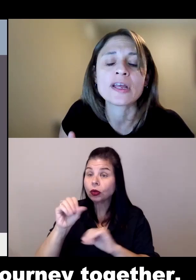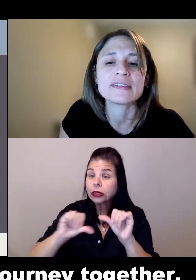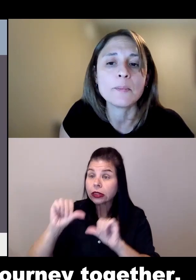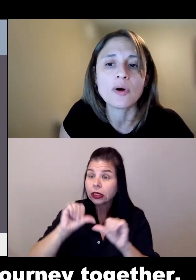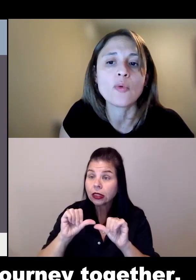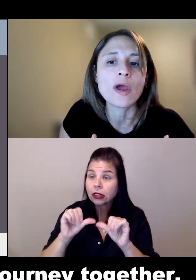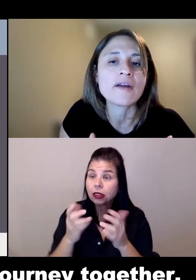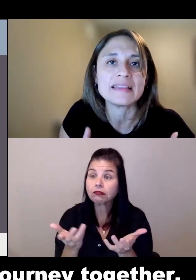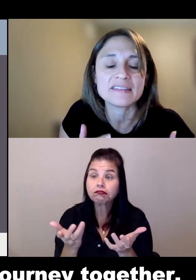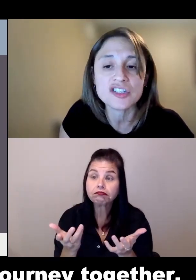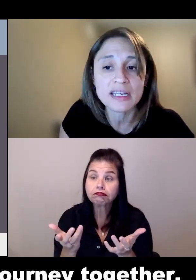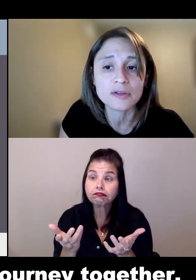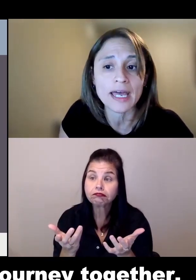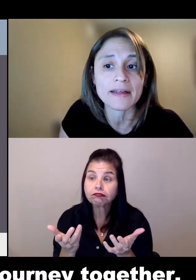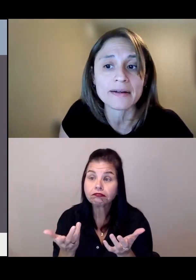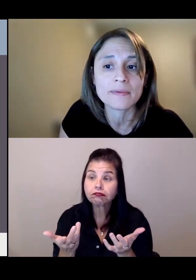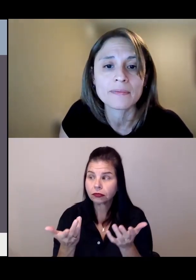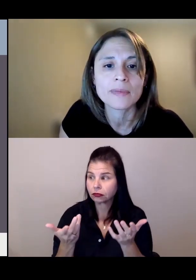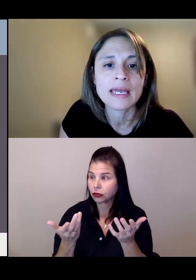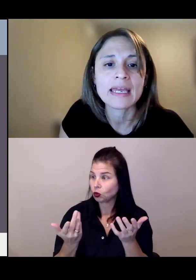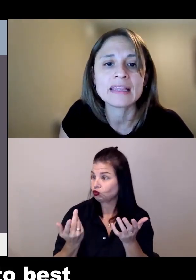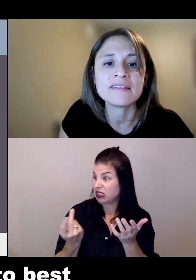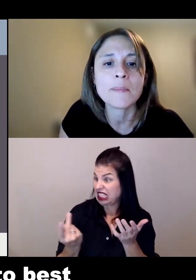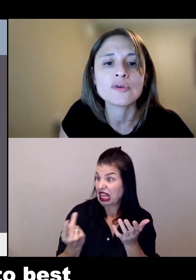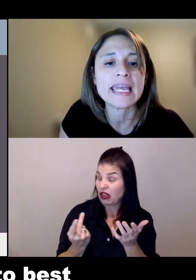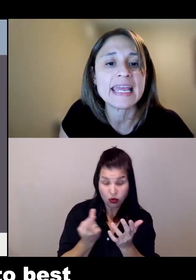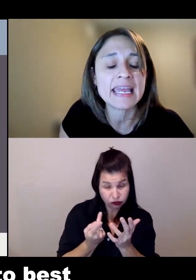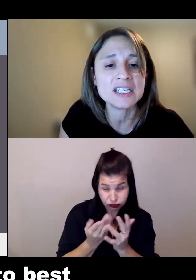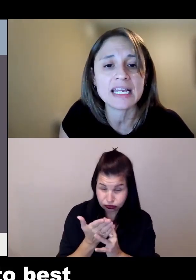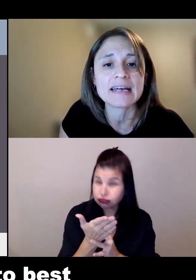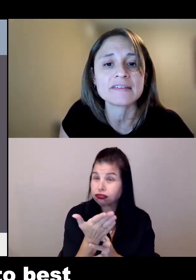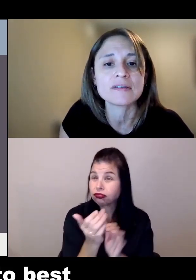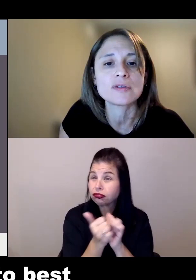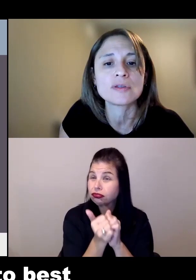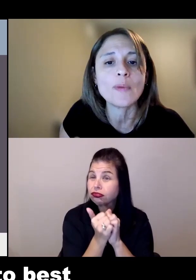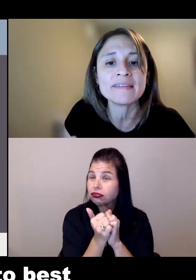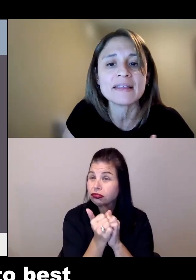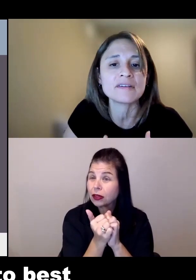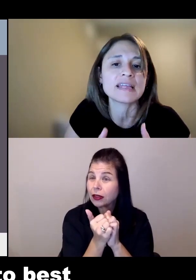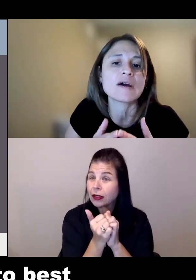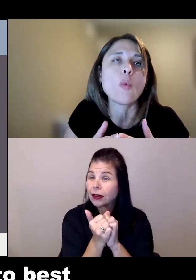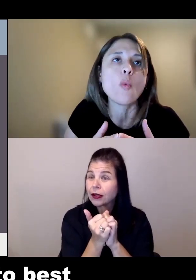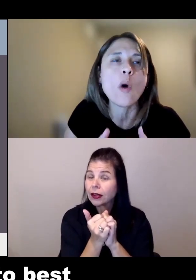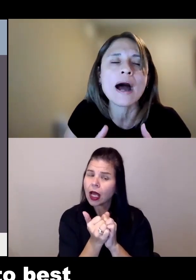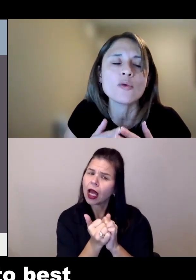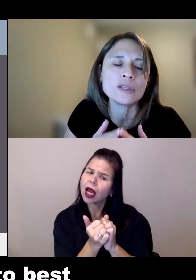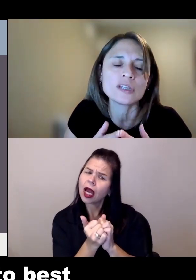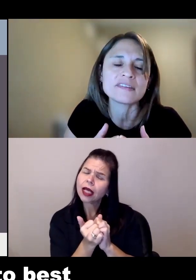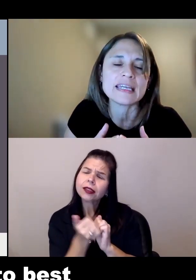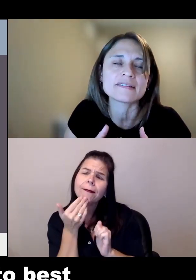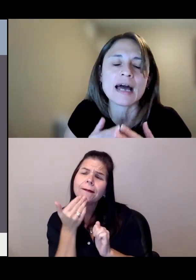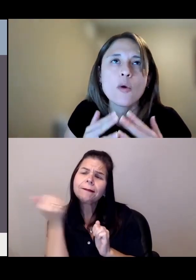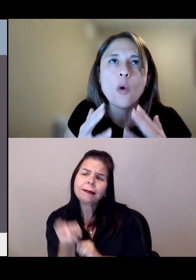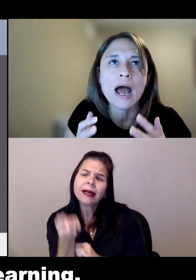Why, for example, we are in this journey together. It is about engaging us to best understand why we